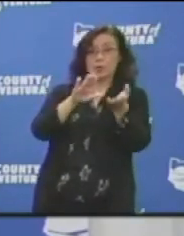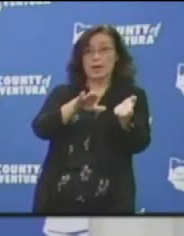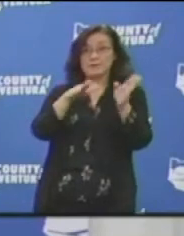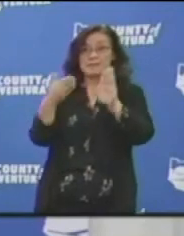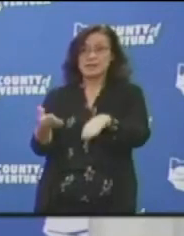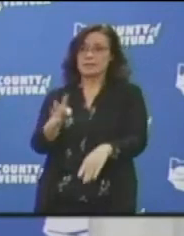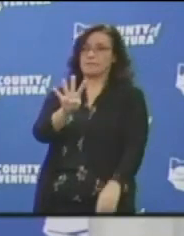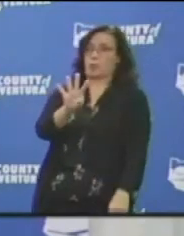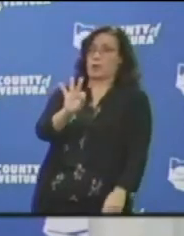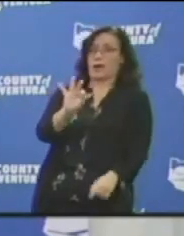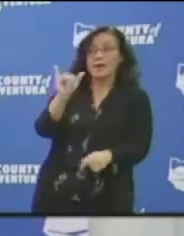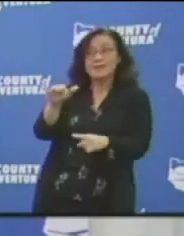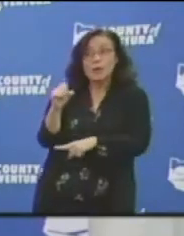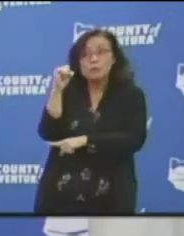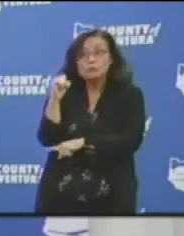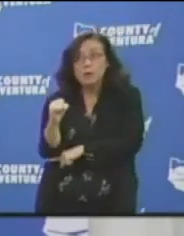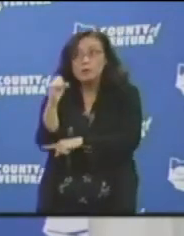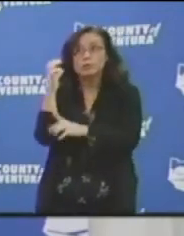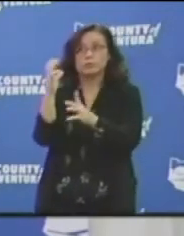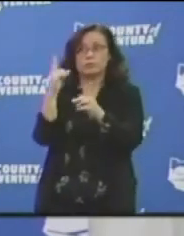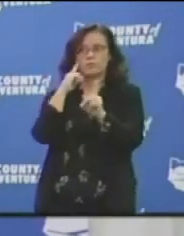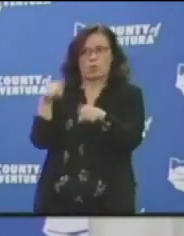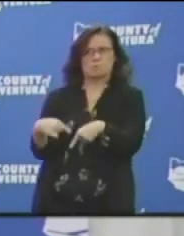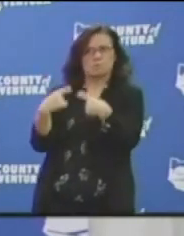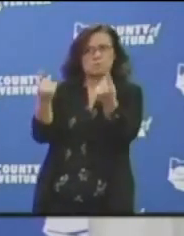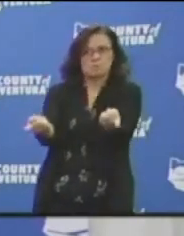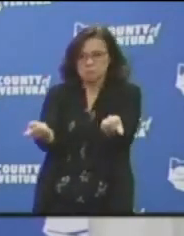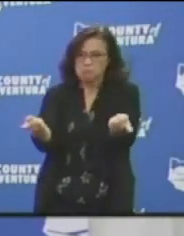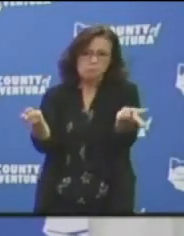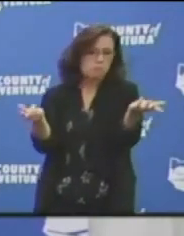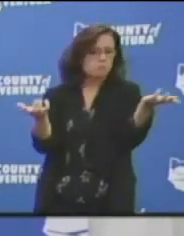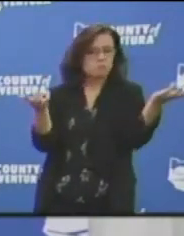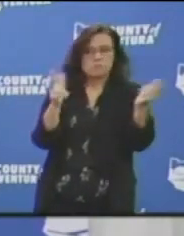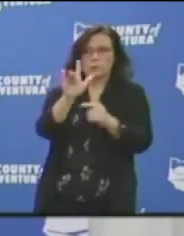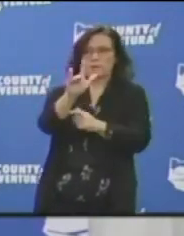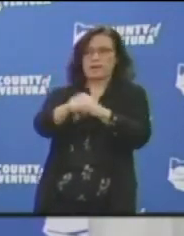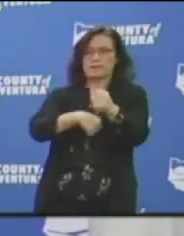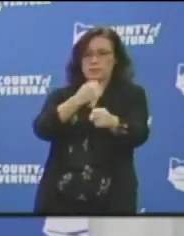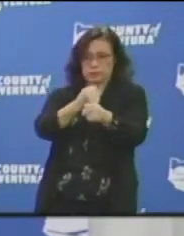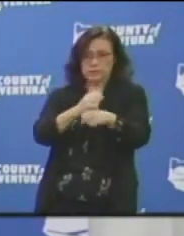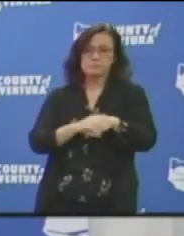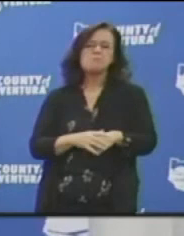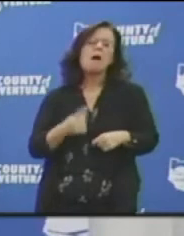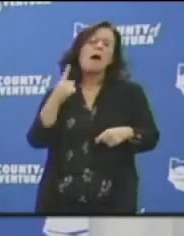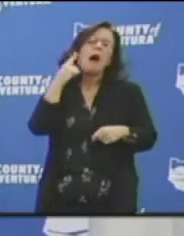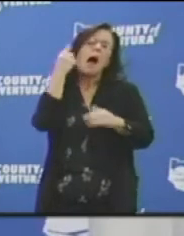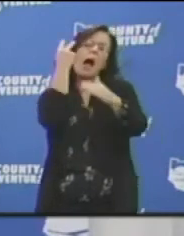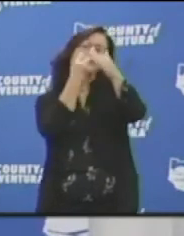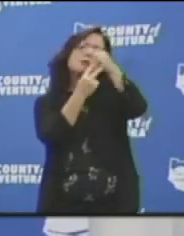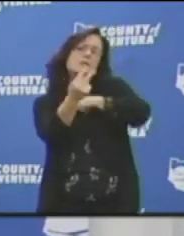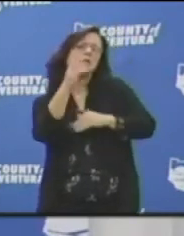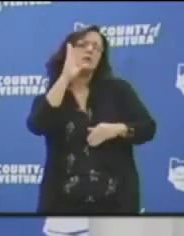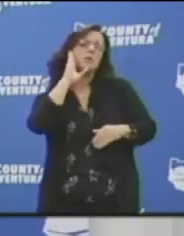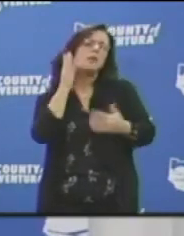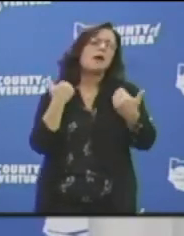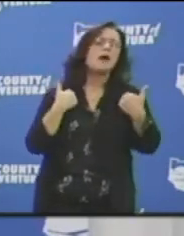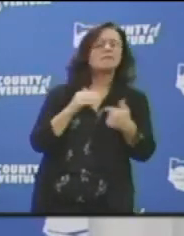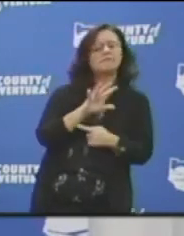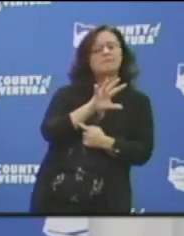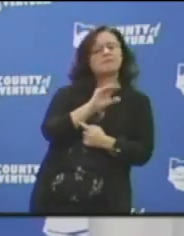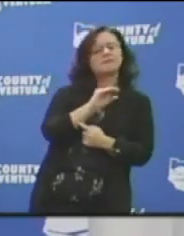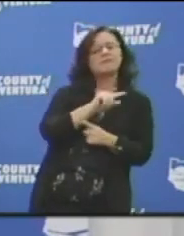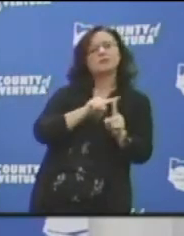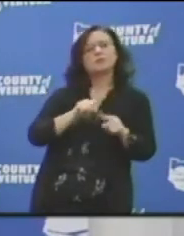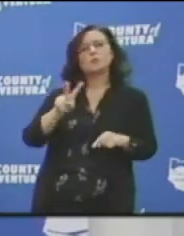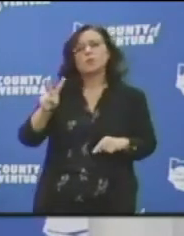century. I was thinking maybe we'd have between 50 and 100 deaths. We are at